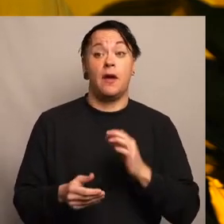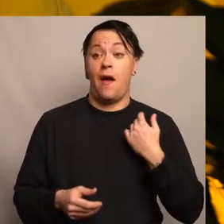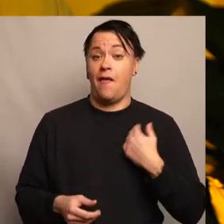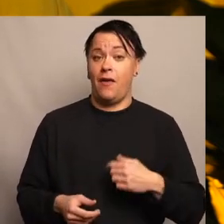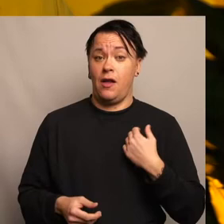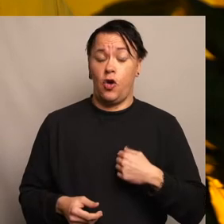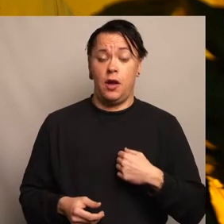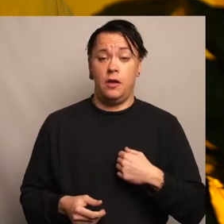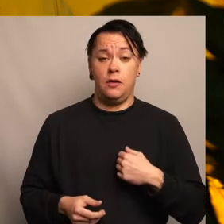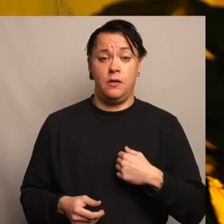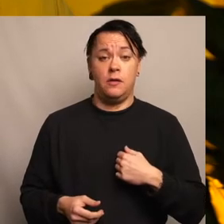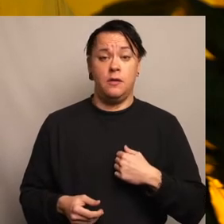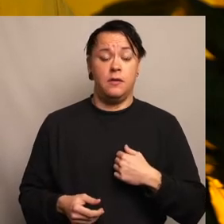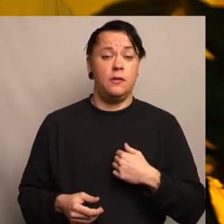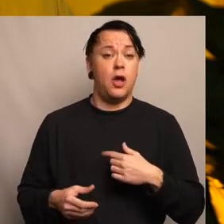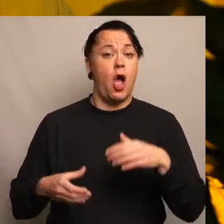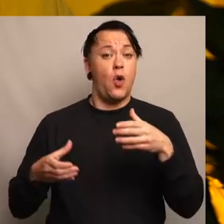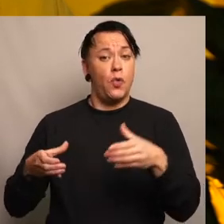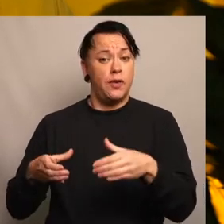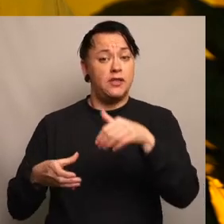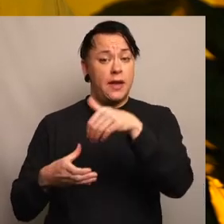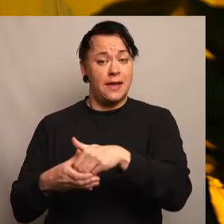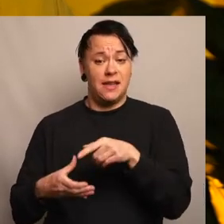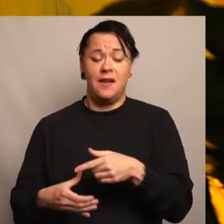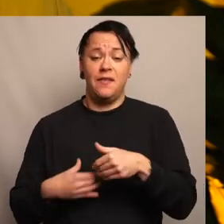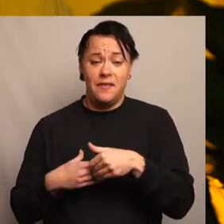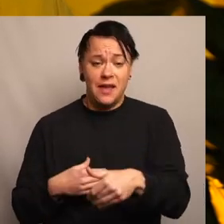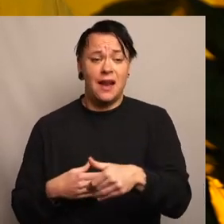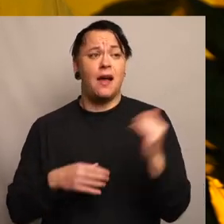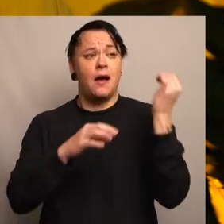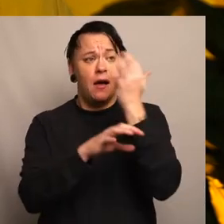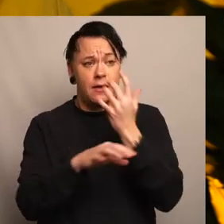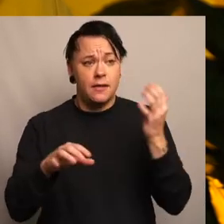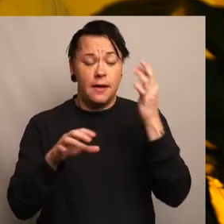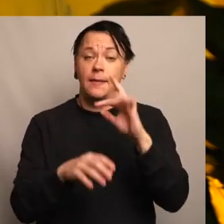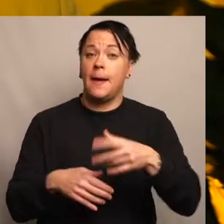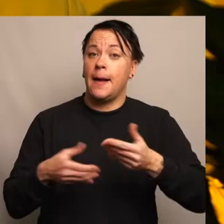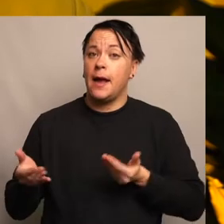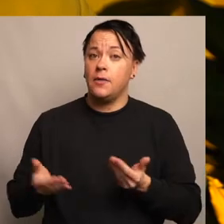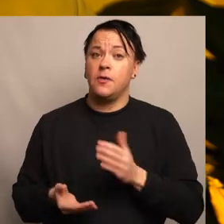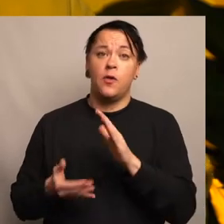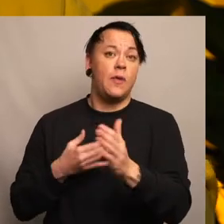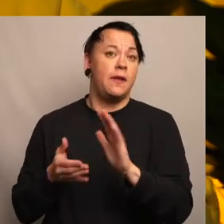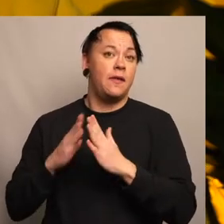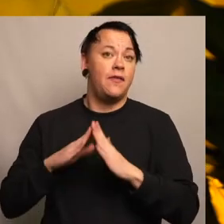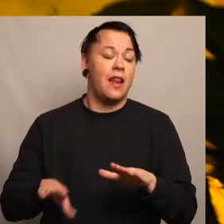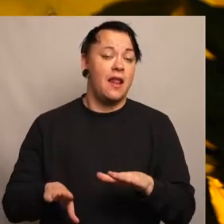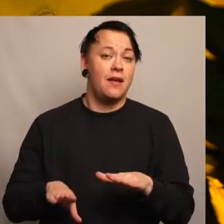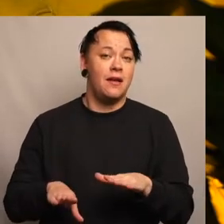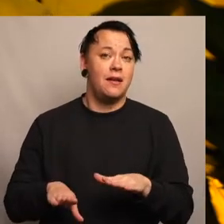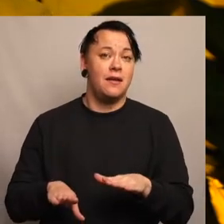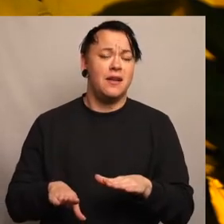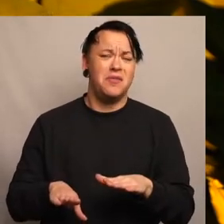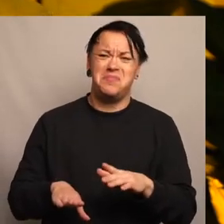the LGBT community still act the way that they act, it's like, it makes no